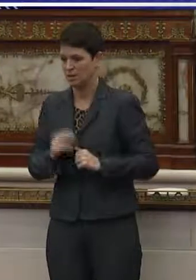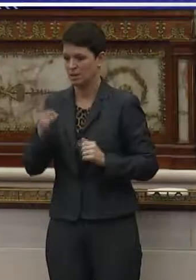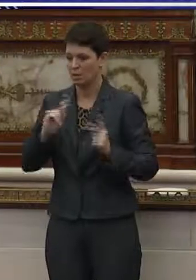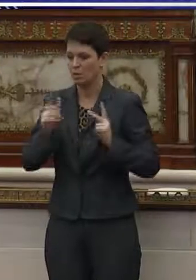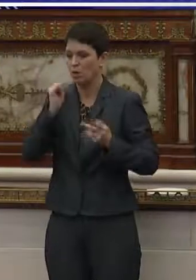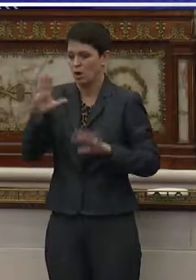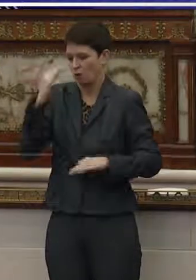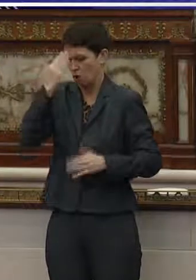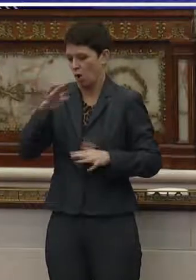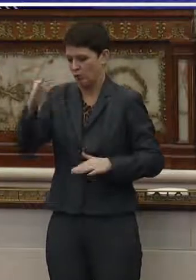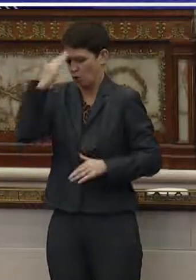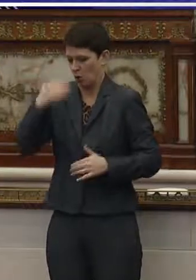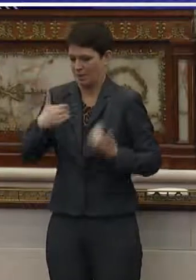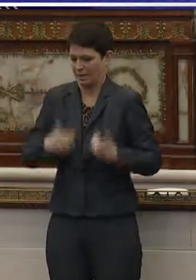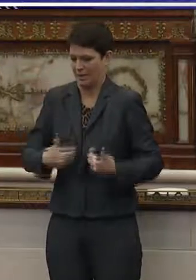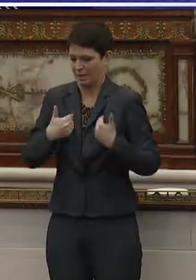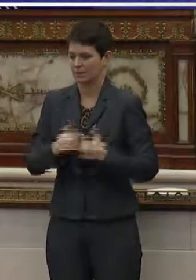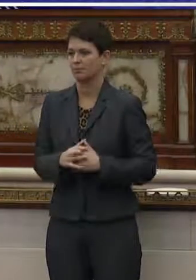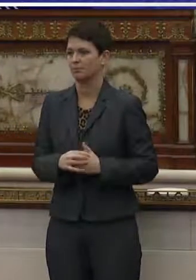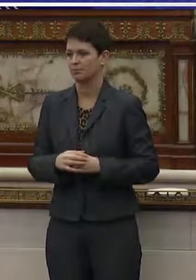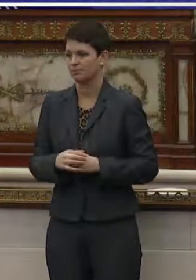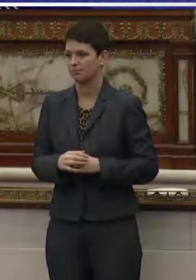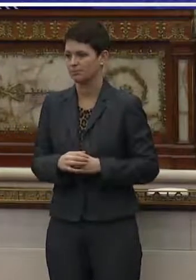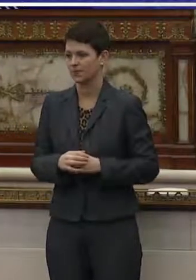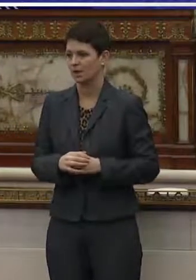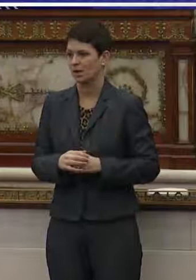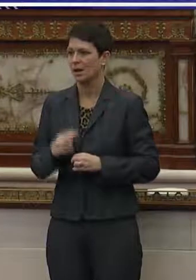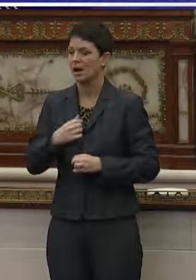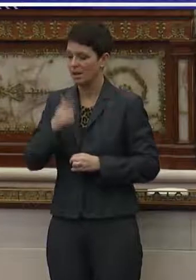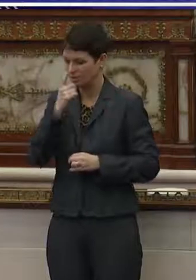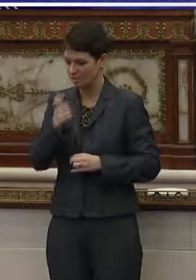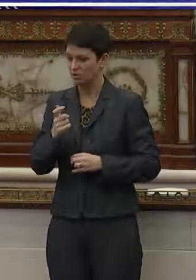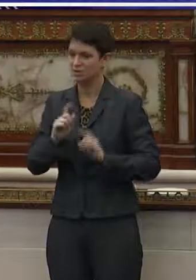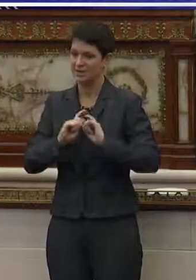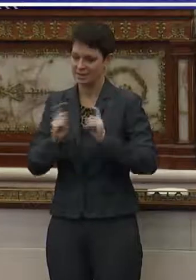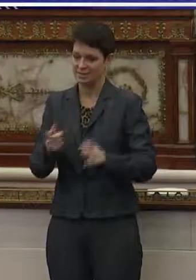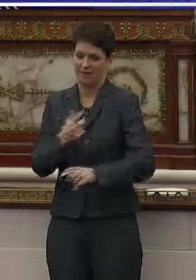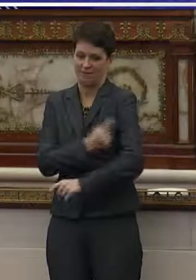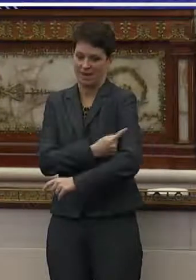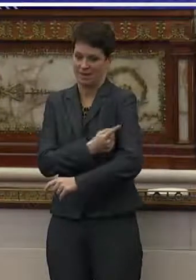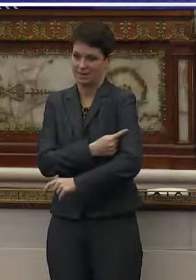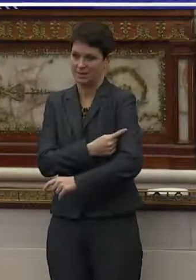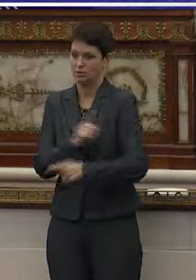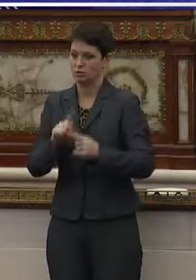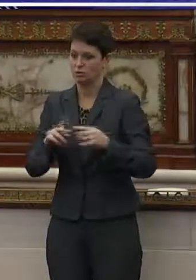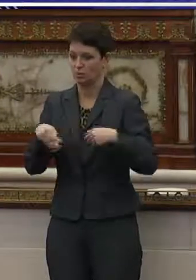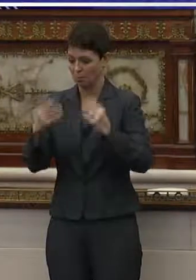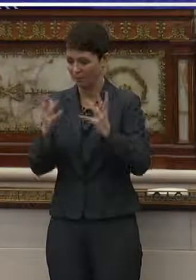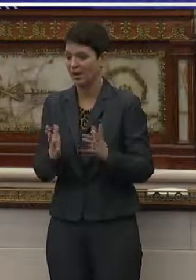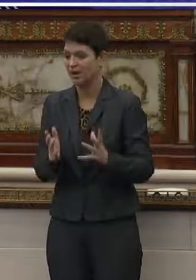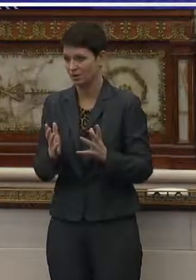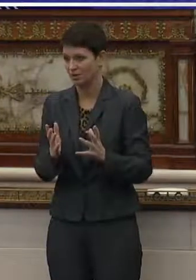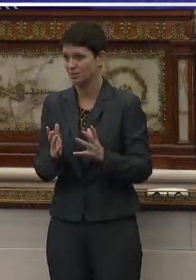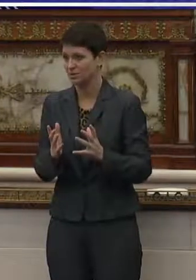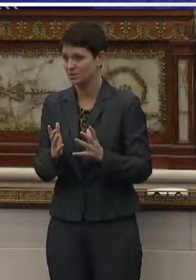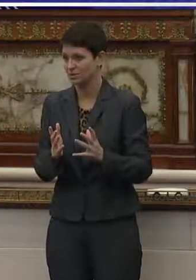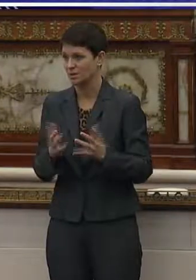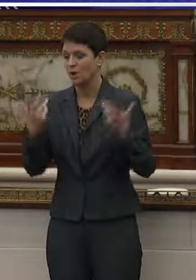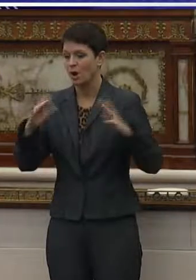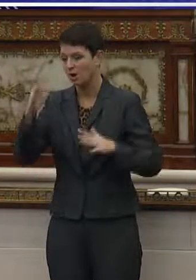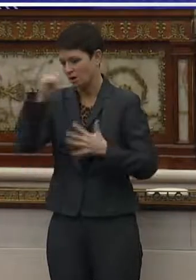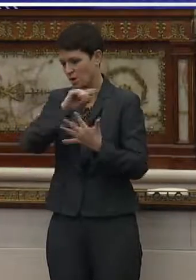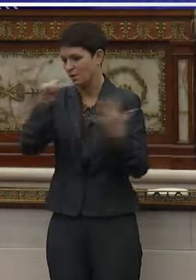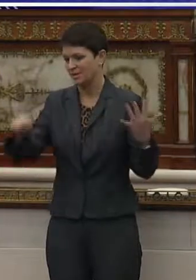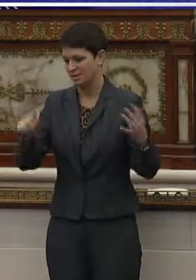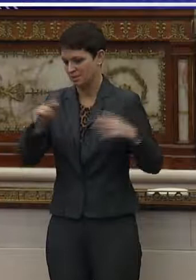you. And so I'm very much interested in giving the vaccine to providers that already know these